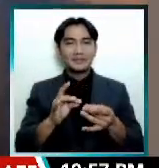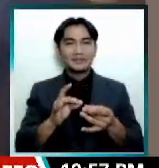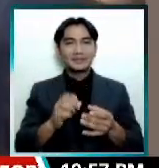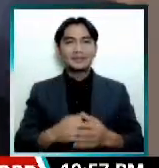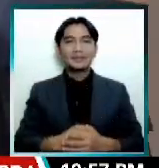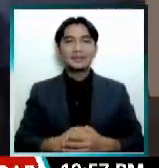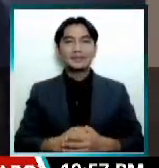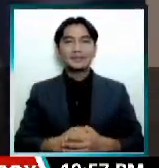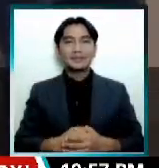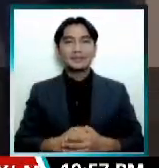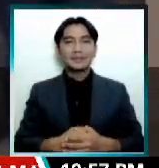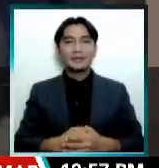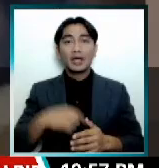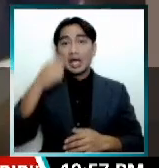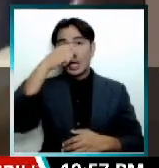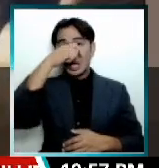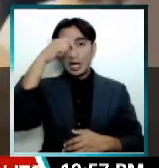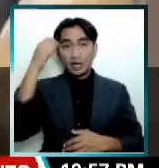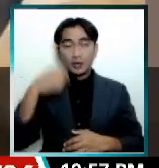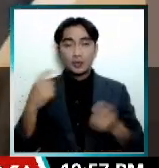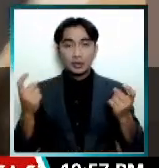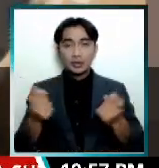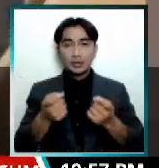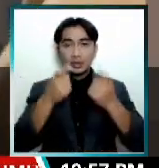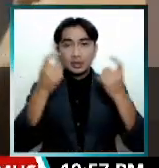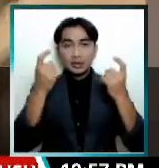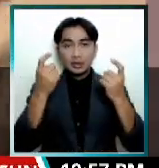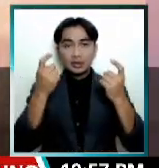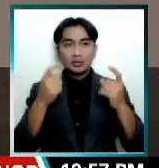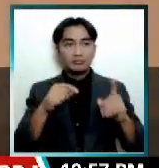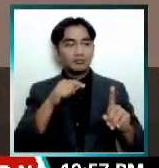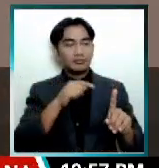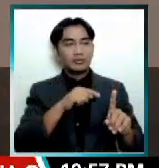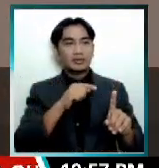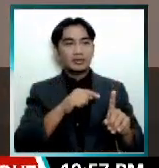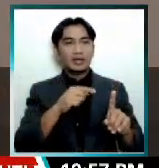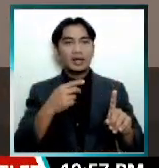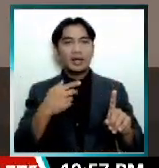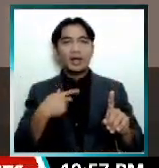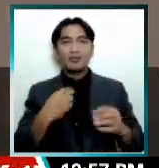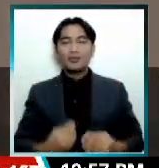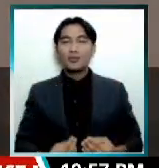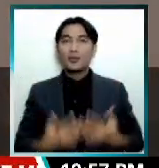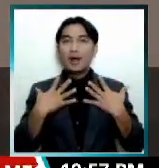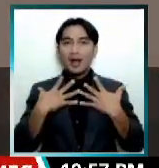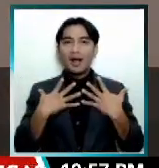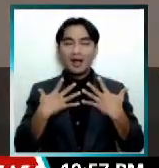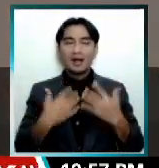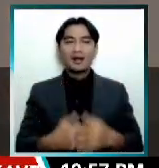Sa graduation celebration na ito, tila the whole place shimmer.